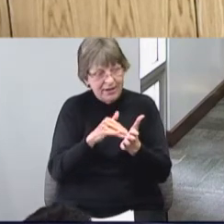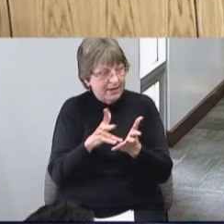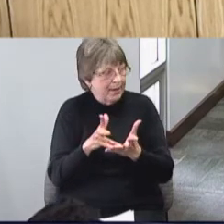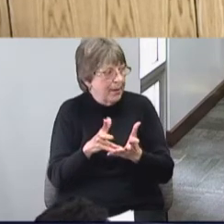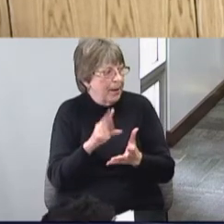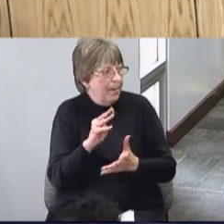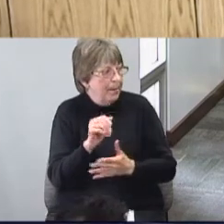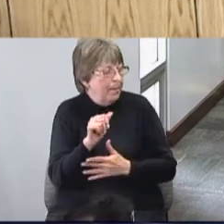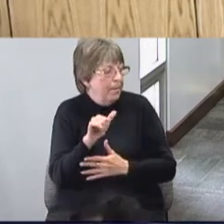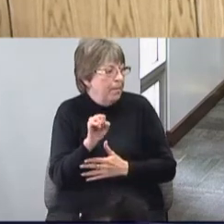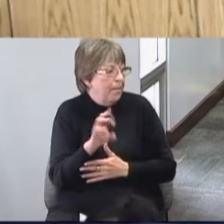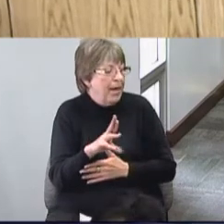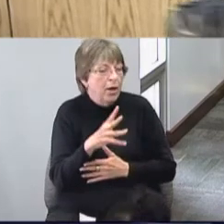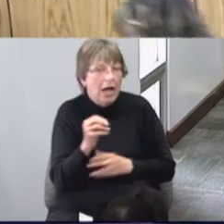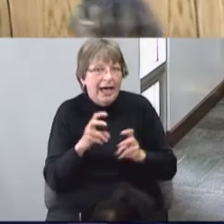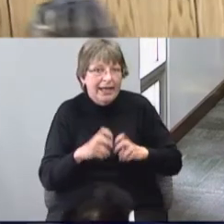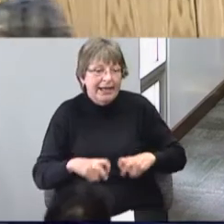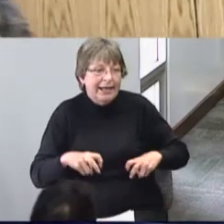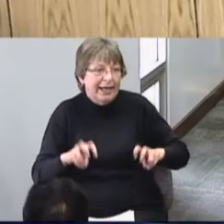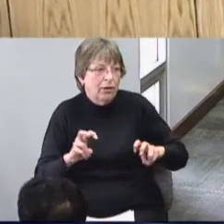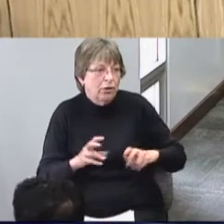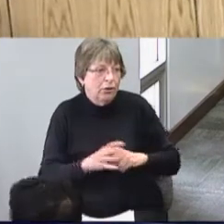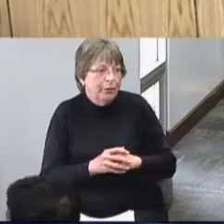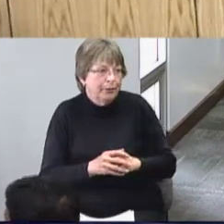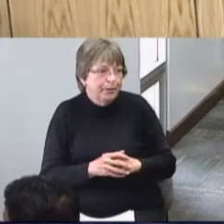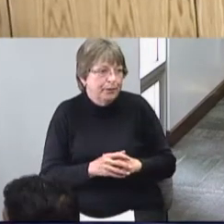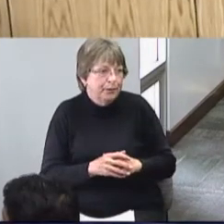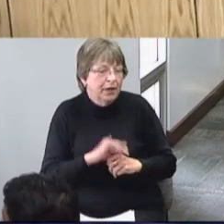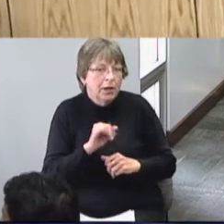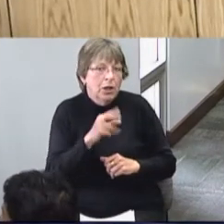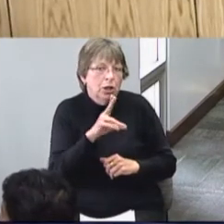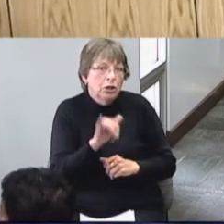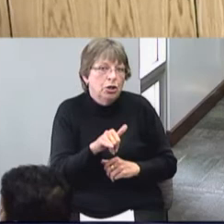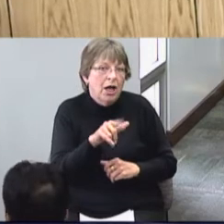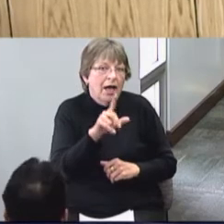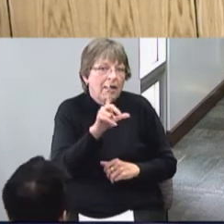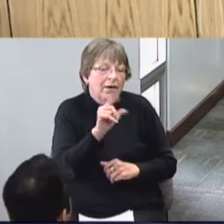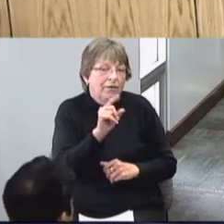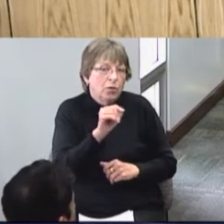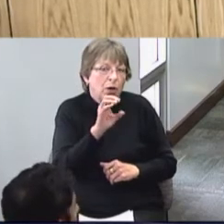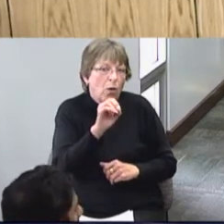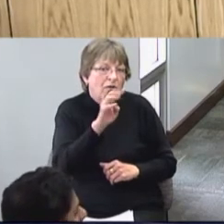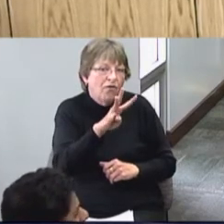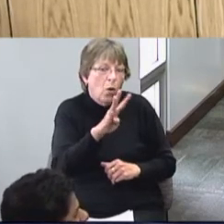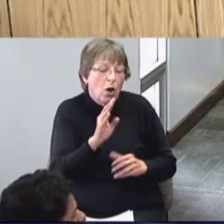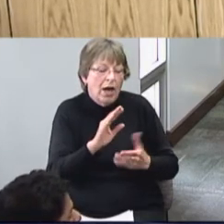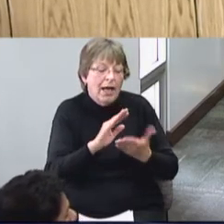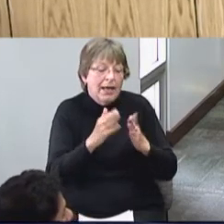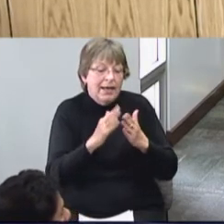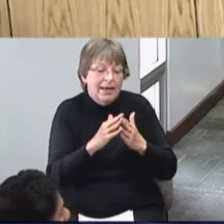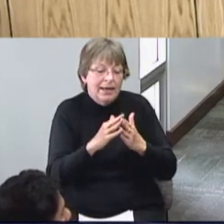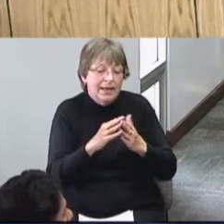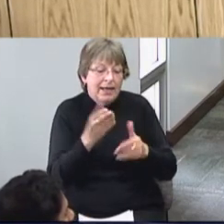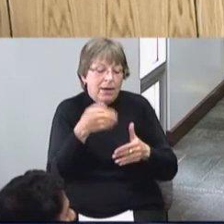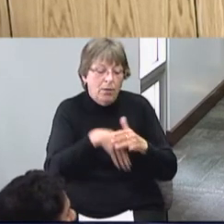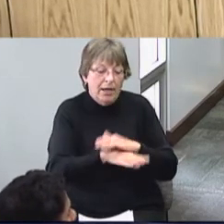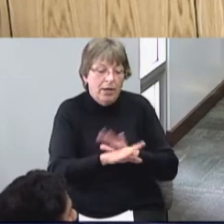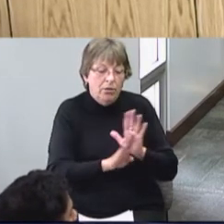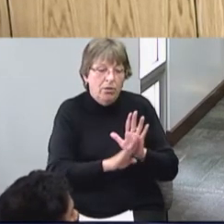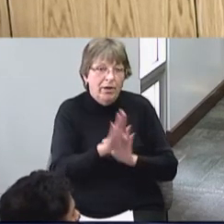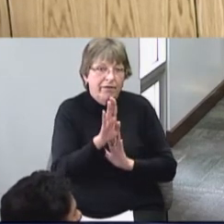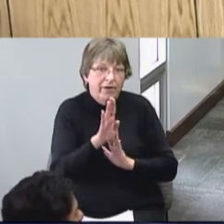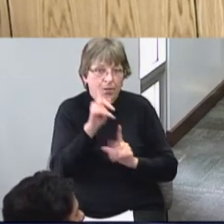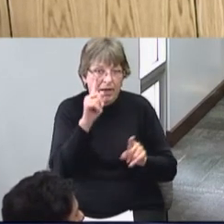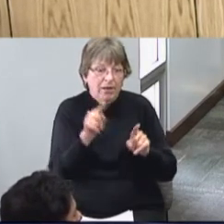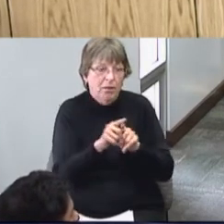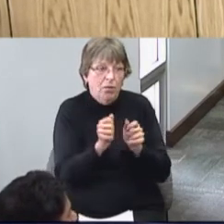Madam Mayor and Council, in July of 2004, the city entered into a development agreement with